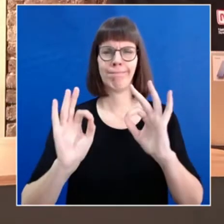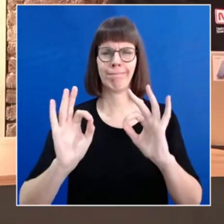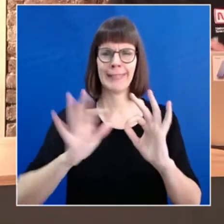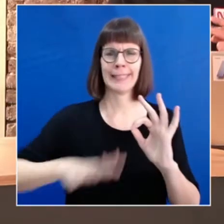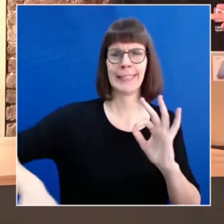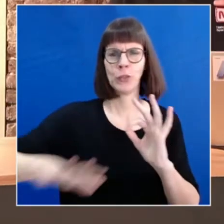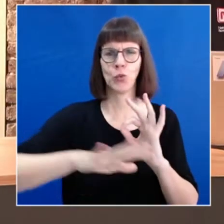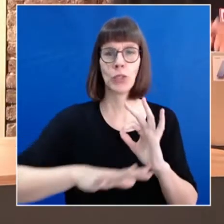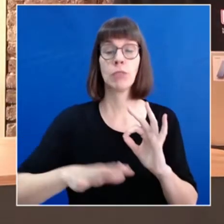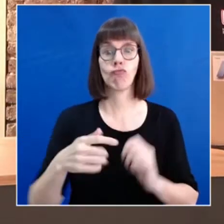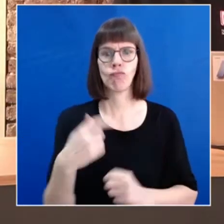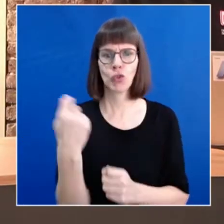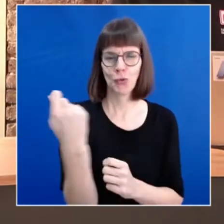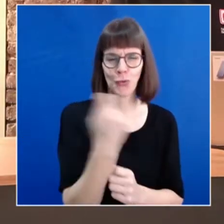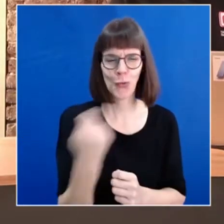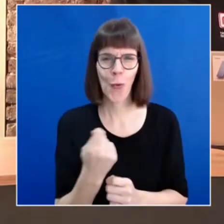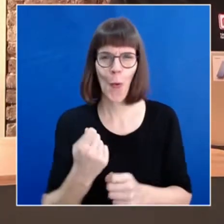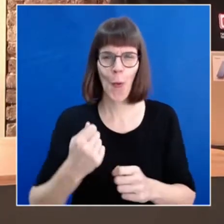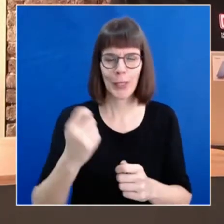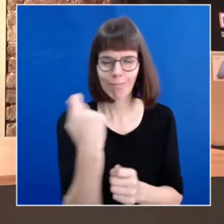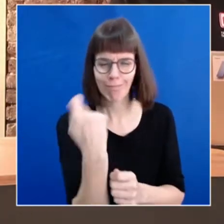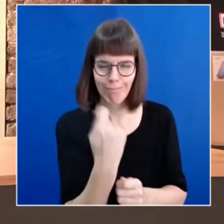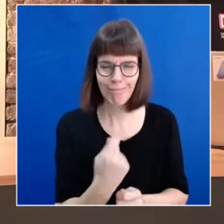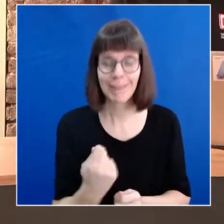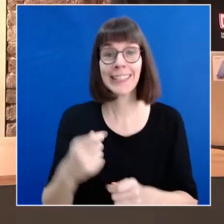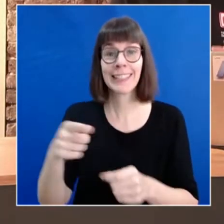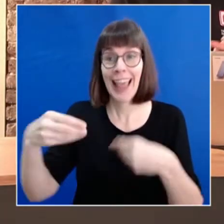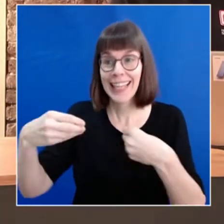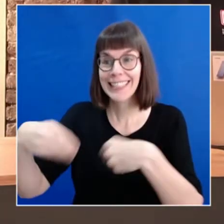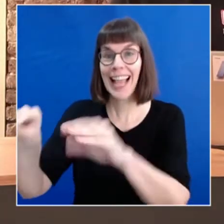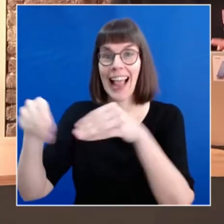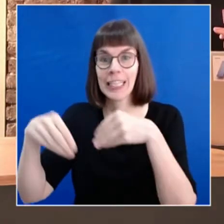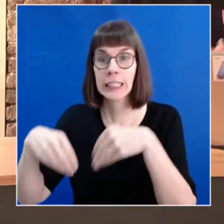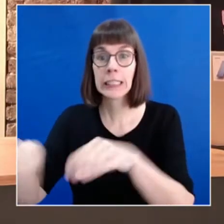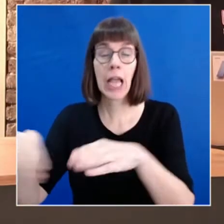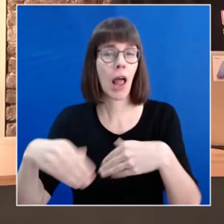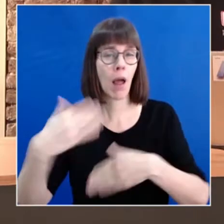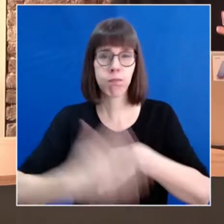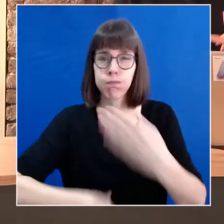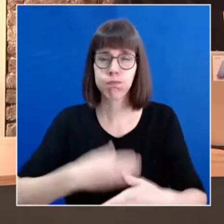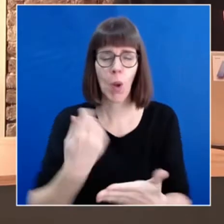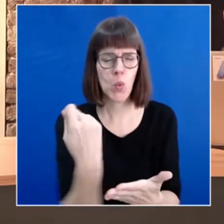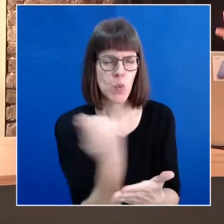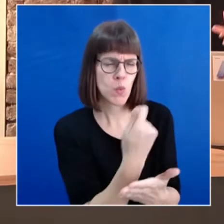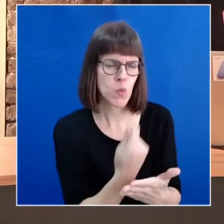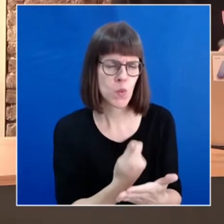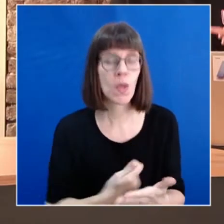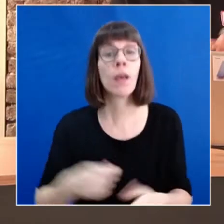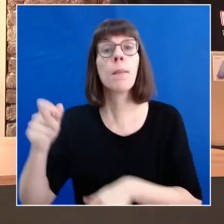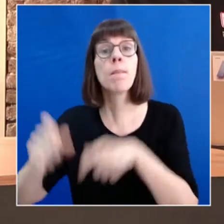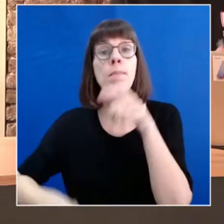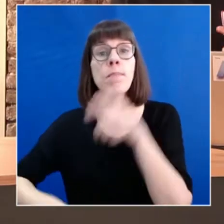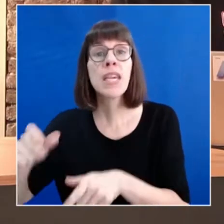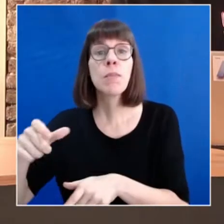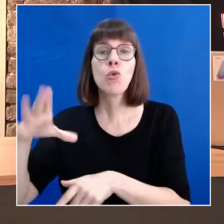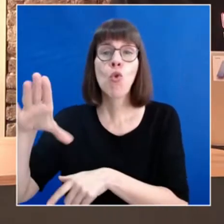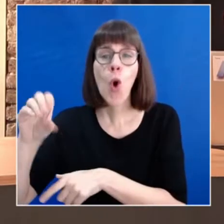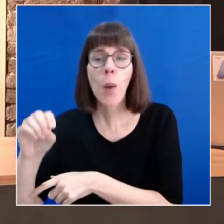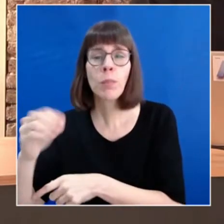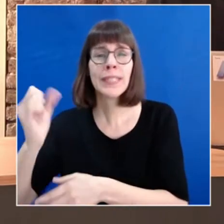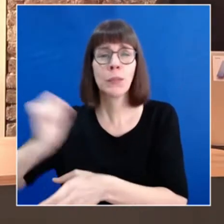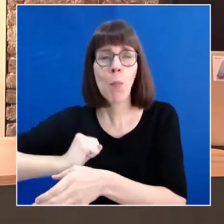drawings, he can focus whole day on making drawings. People, fabrics or factories, bars, hotels,